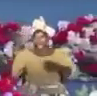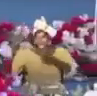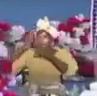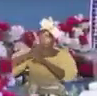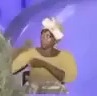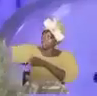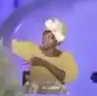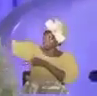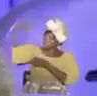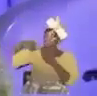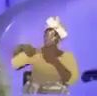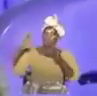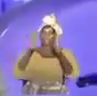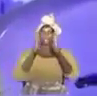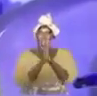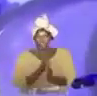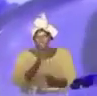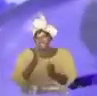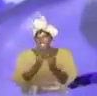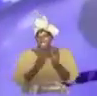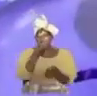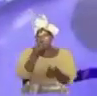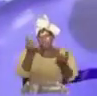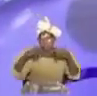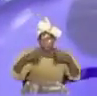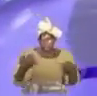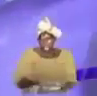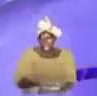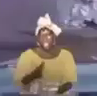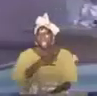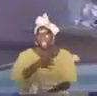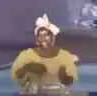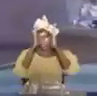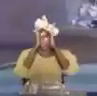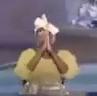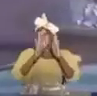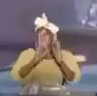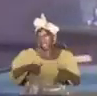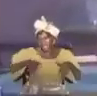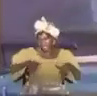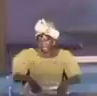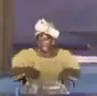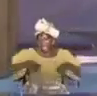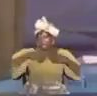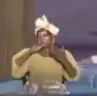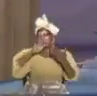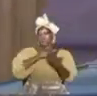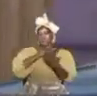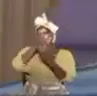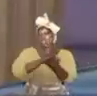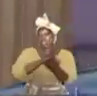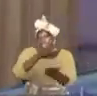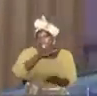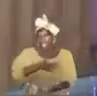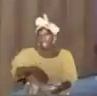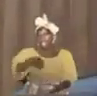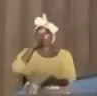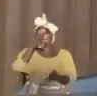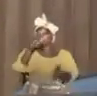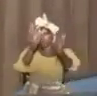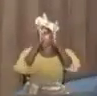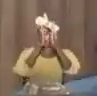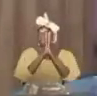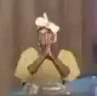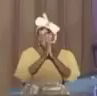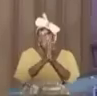pray. If you came here and your prayer life has gone down, or perhaps until now you have believed that anyone who